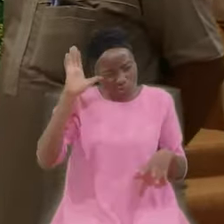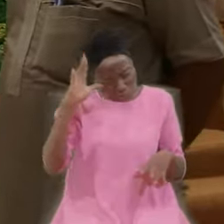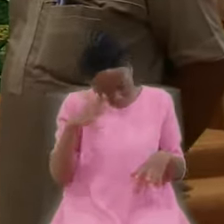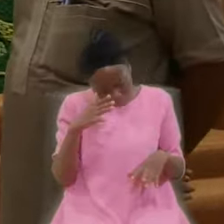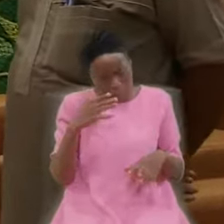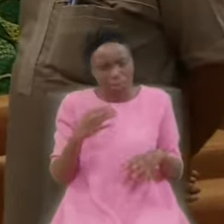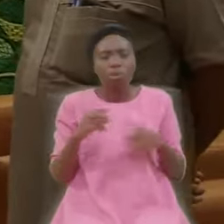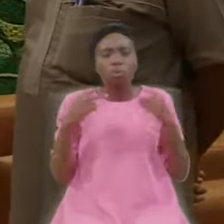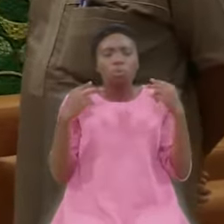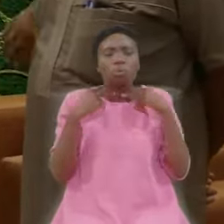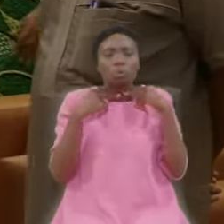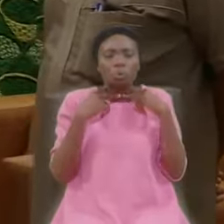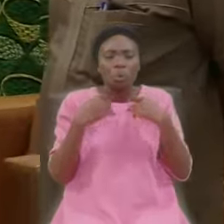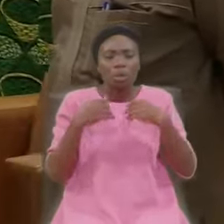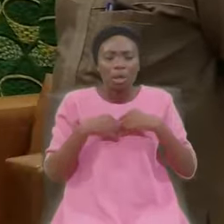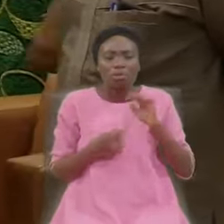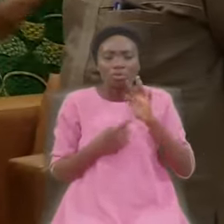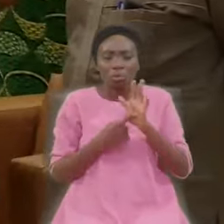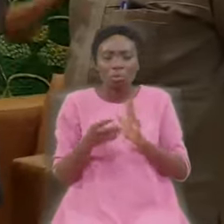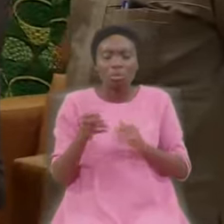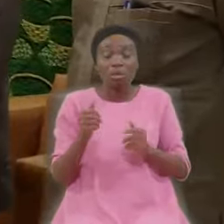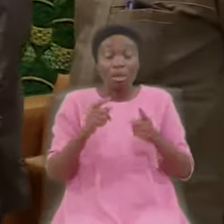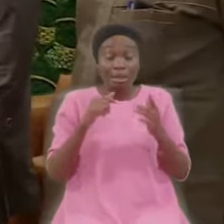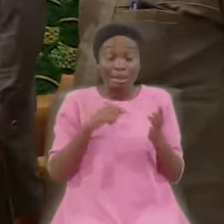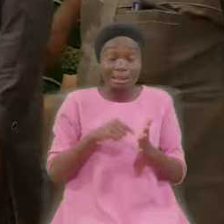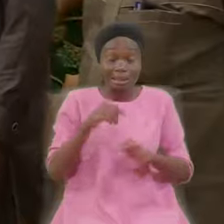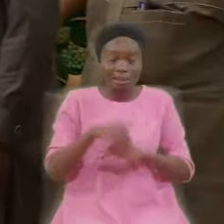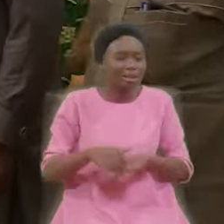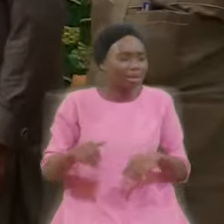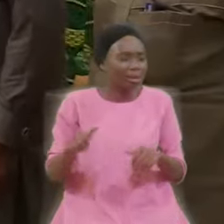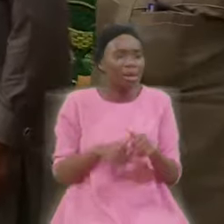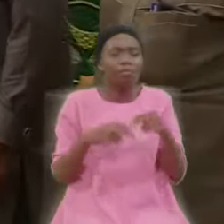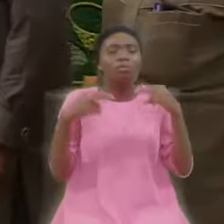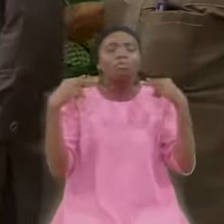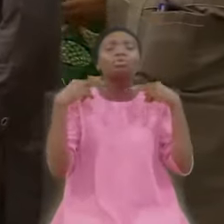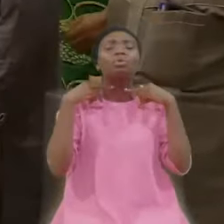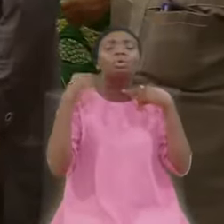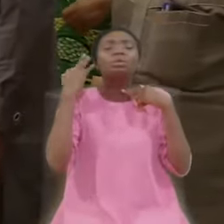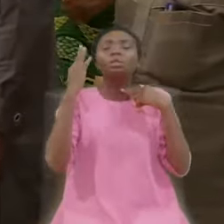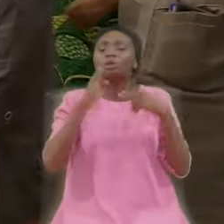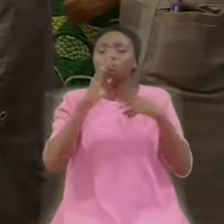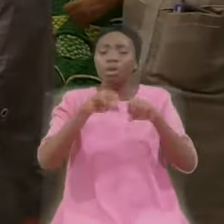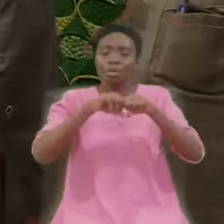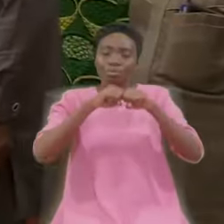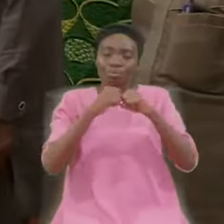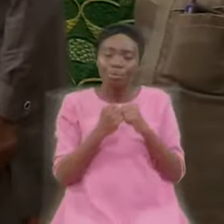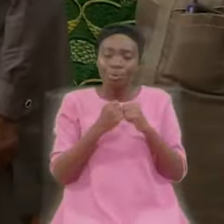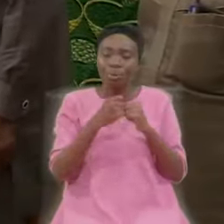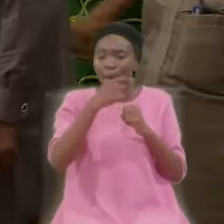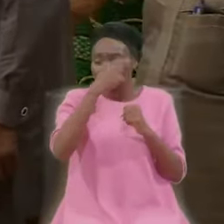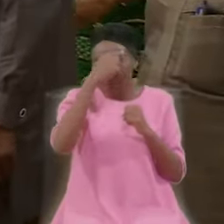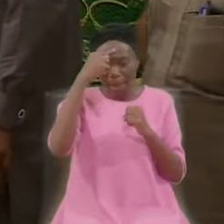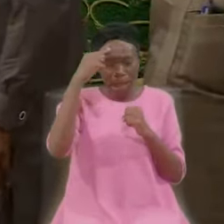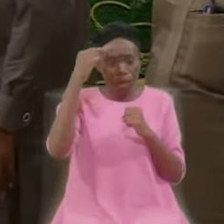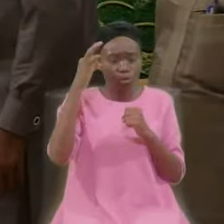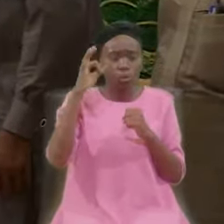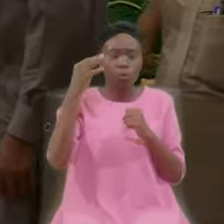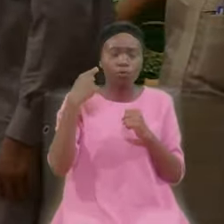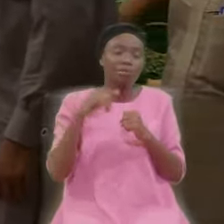yokes have proved themselves, tonight every yoke shall be broken because of the